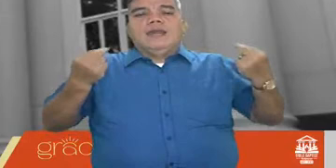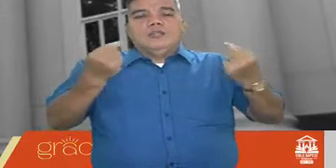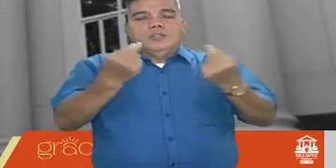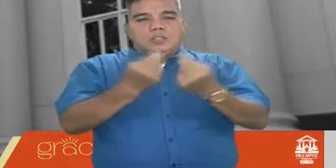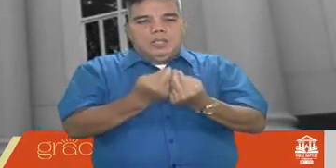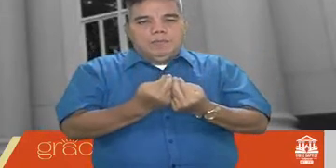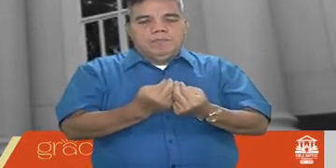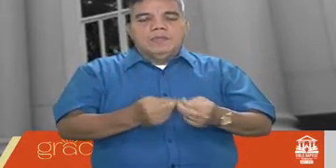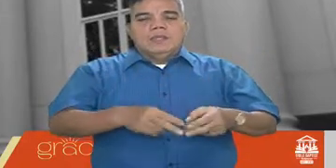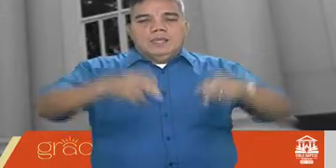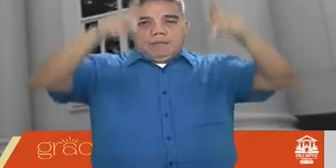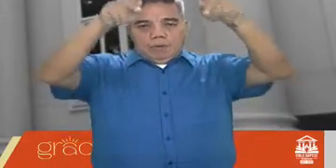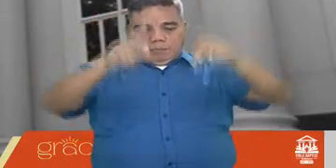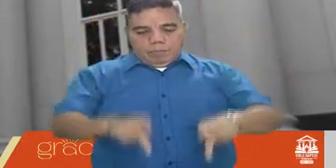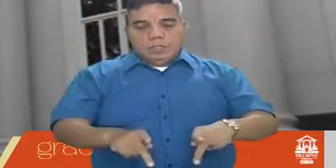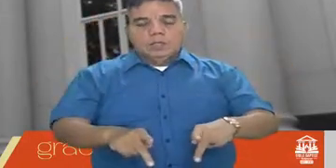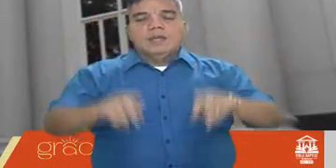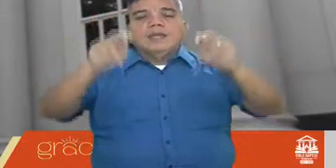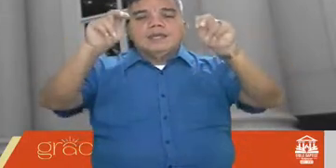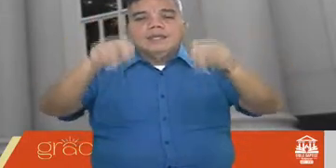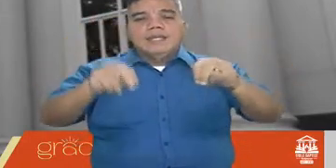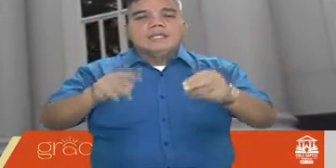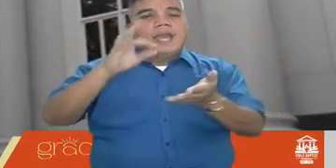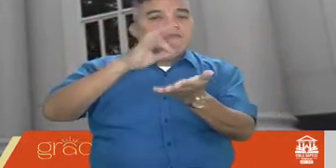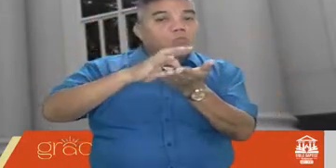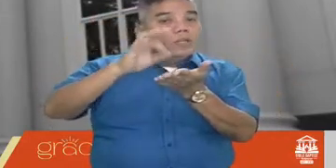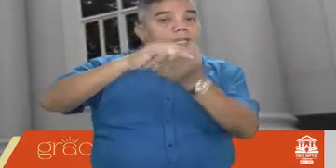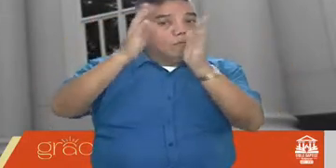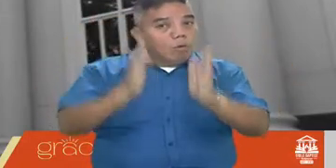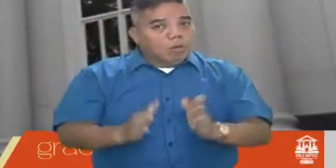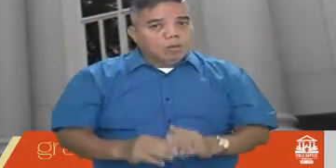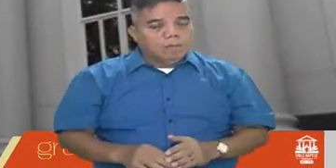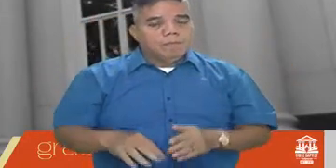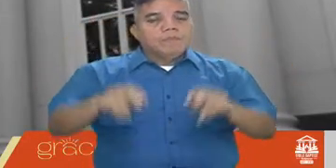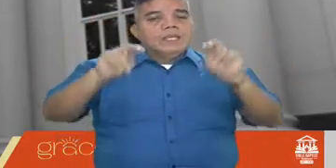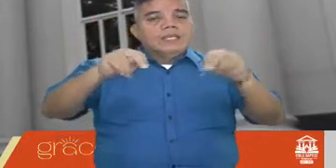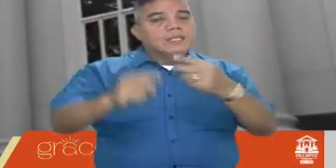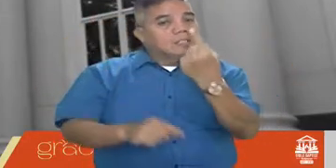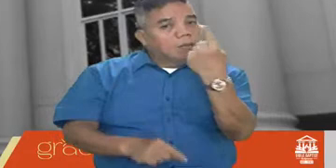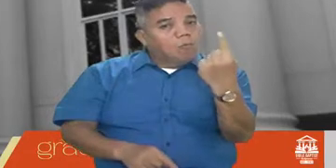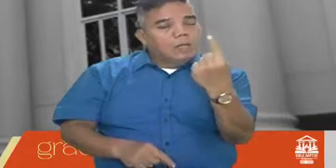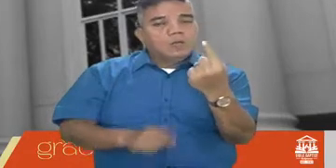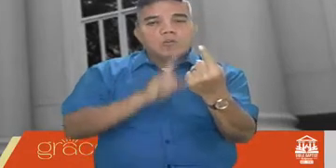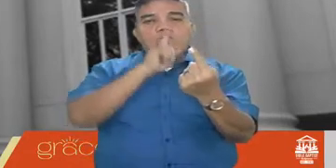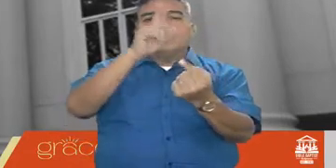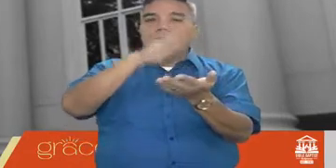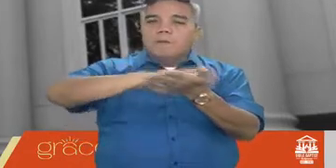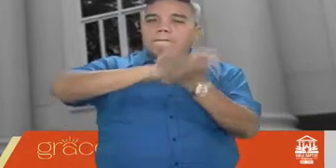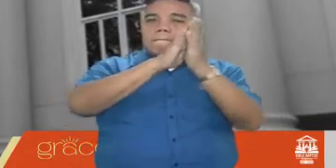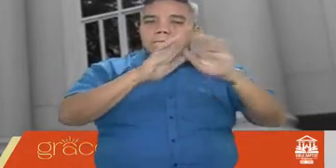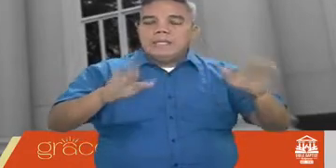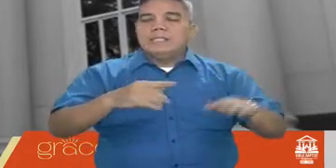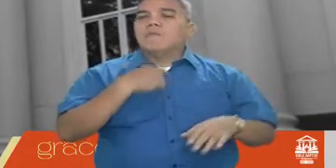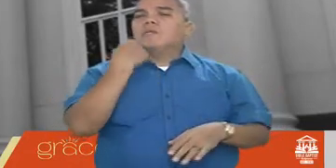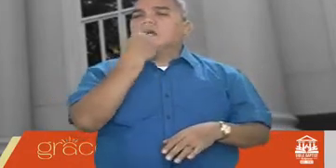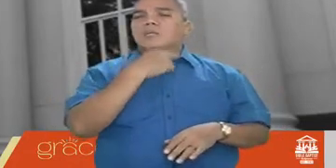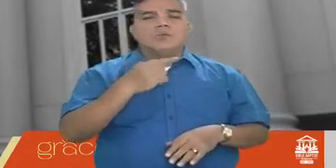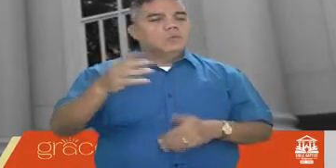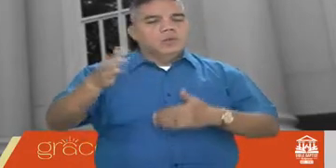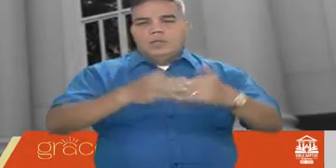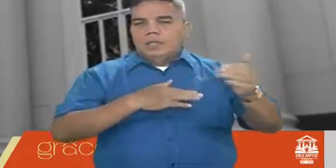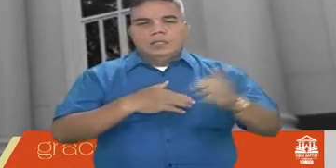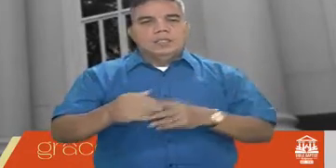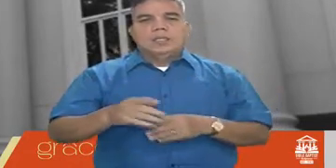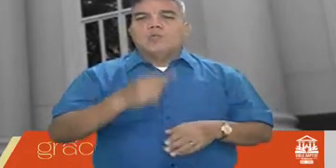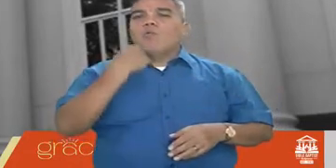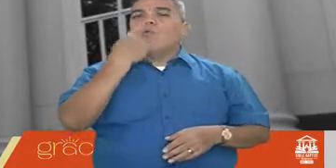relationship in human life needs a forgiver. Needs someone who pursues peace regardless of who